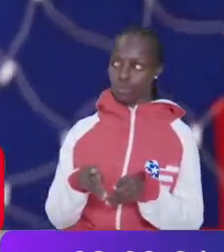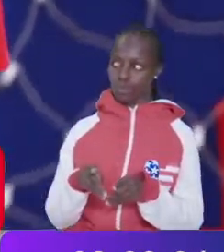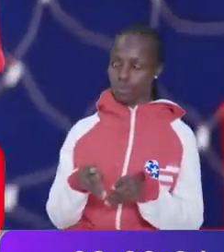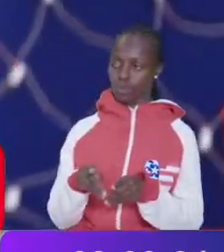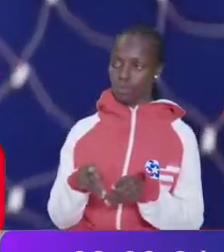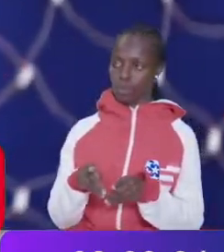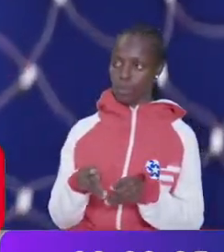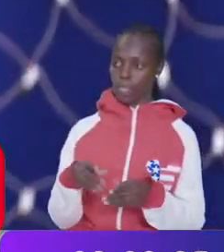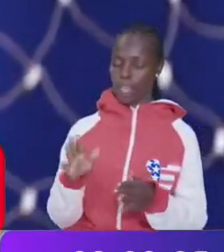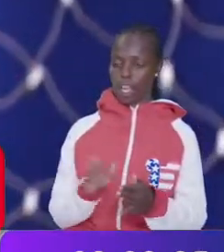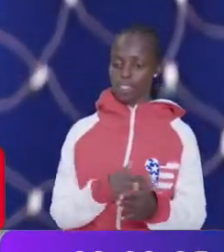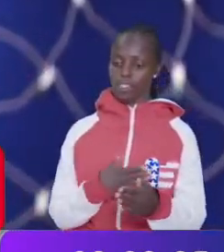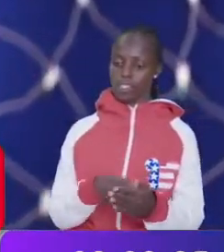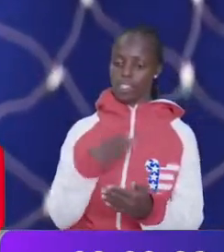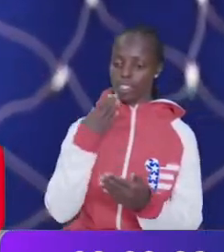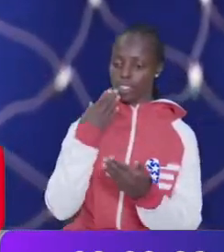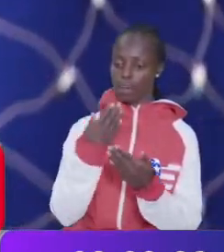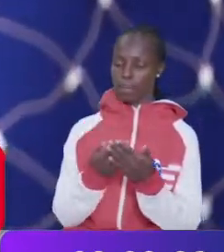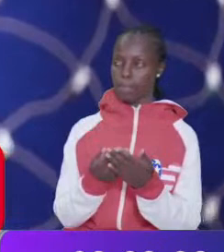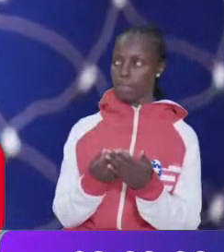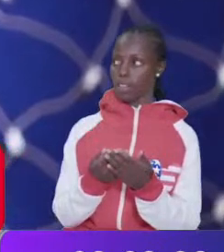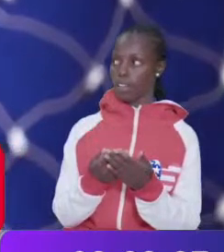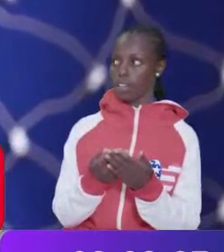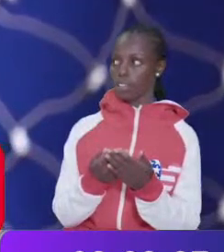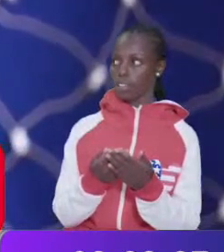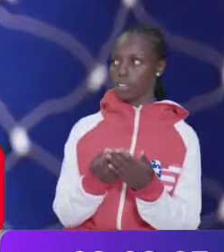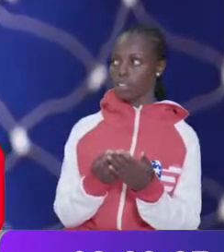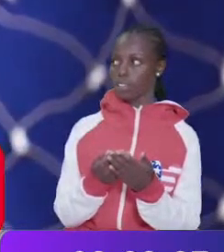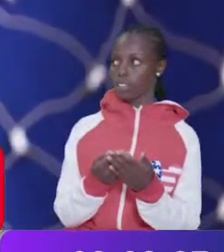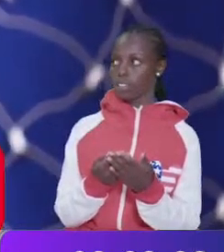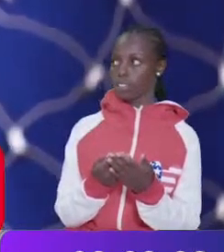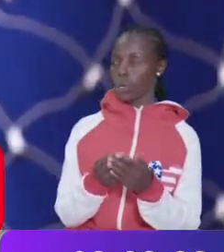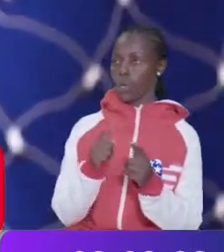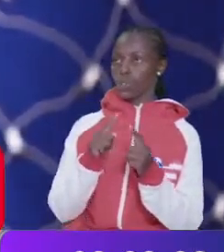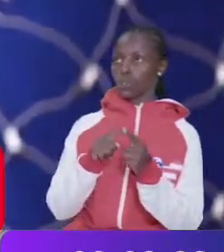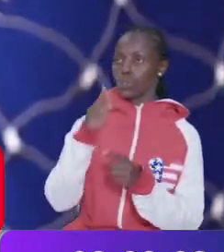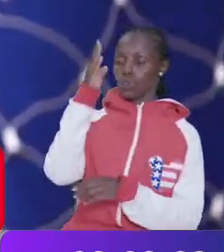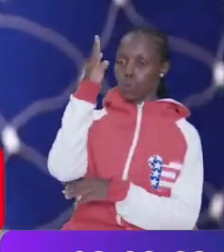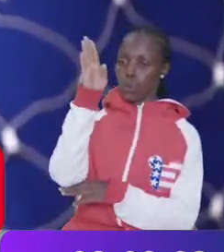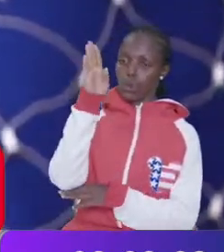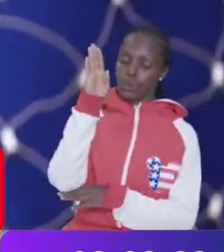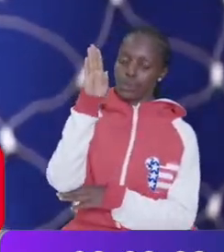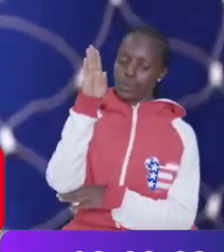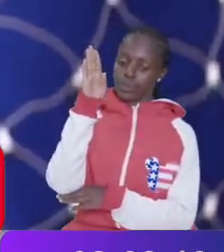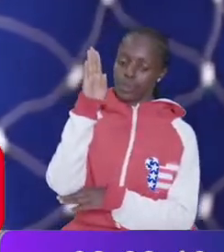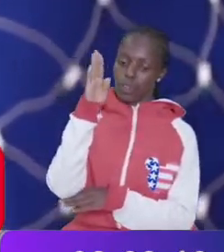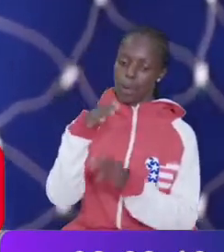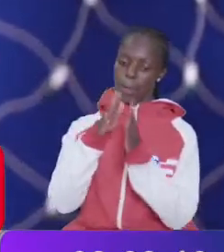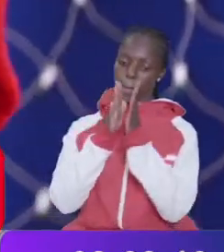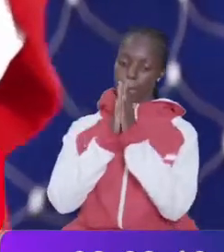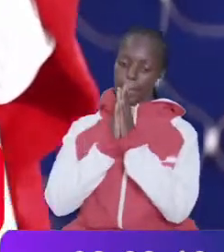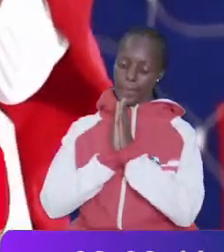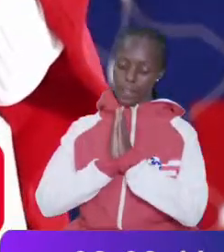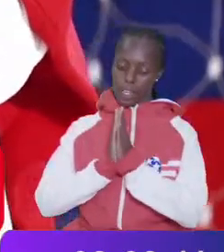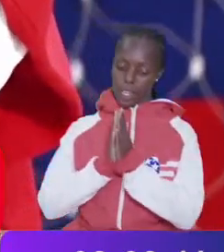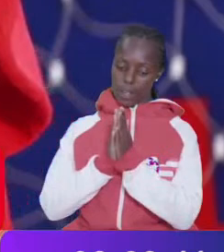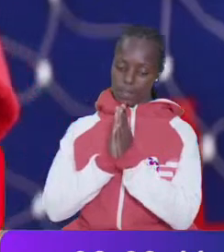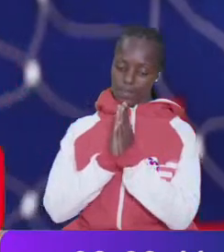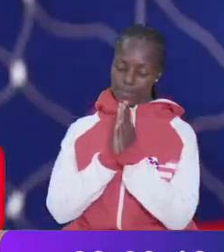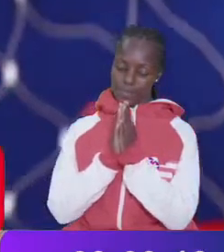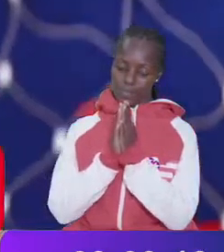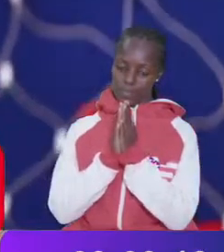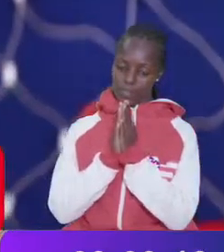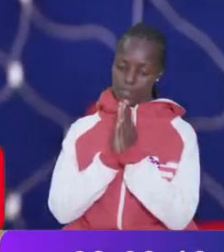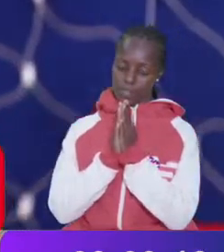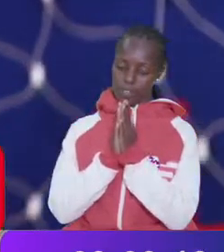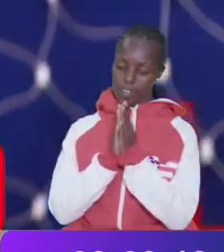Tasema Asante kwa Mungu wangu, pray that you shall have something to